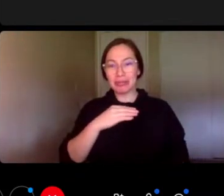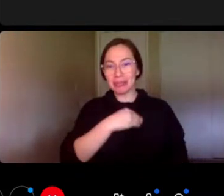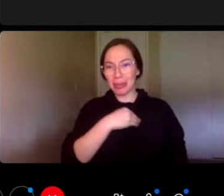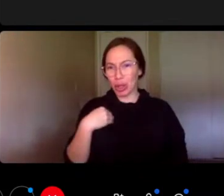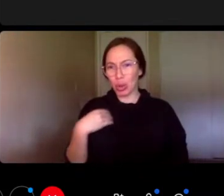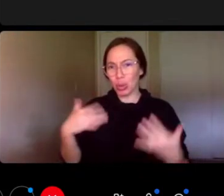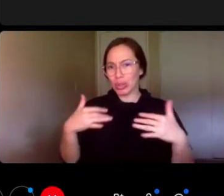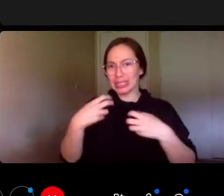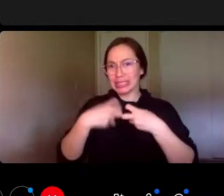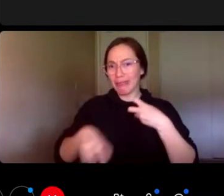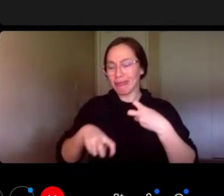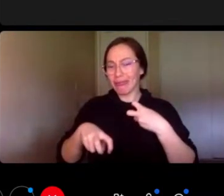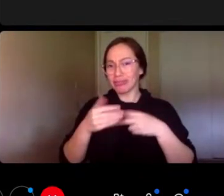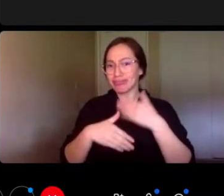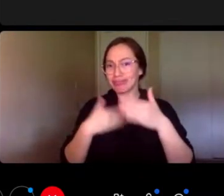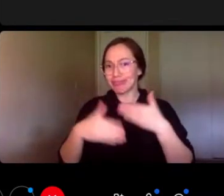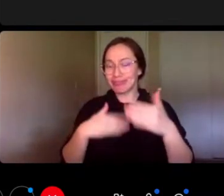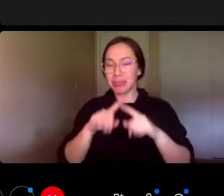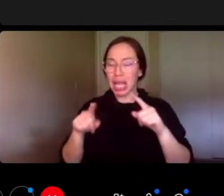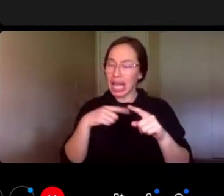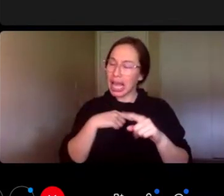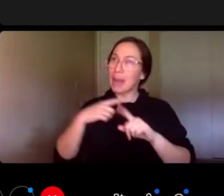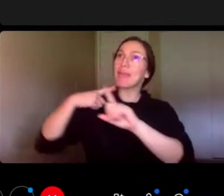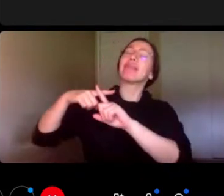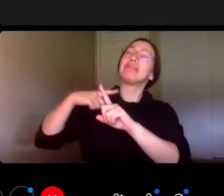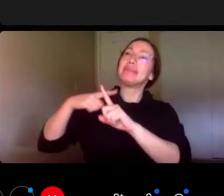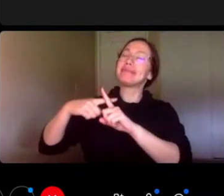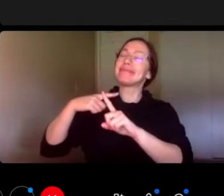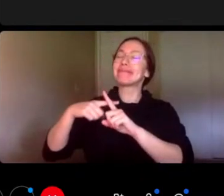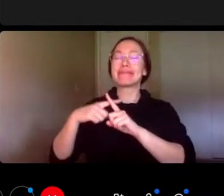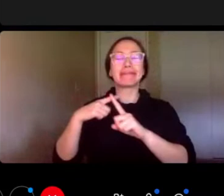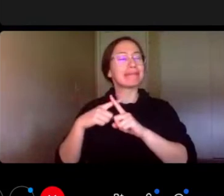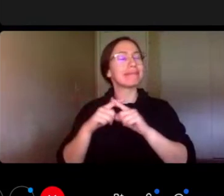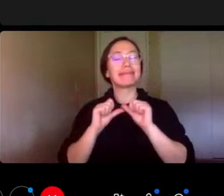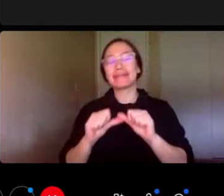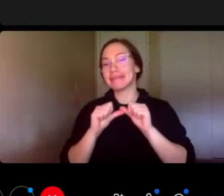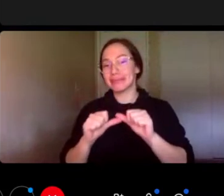It was tough, but I kept my head up, because I knew that